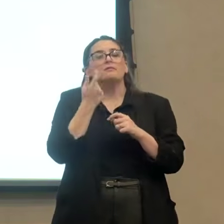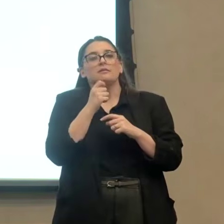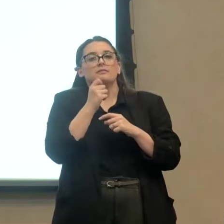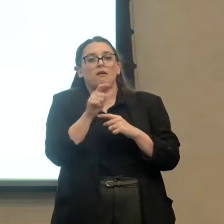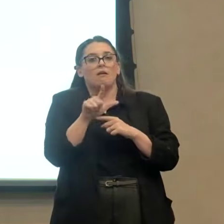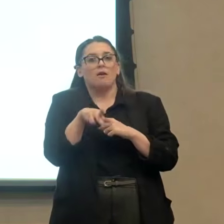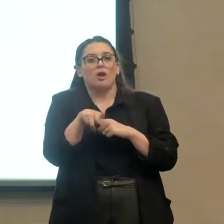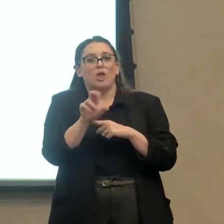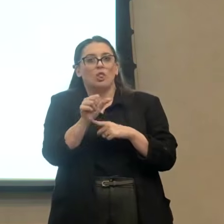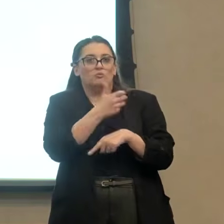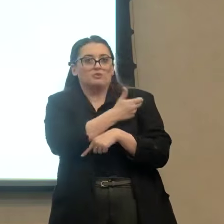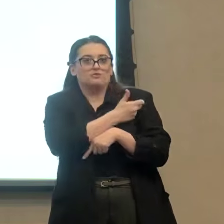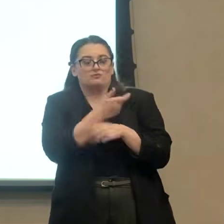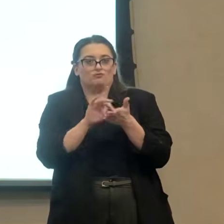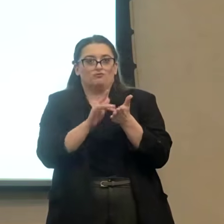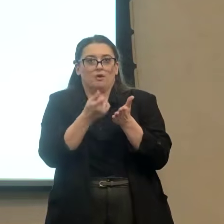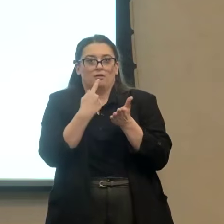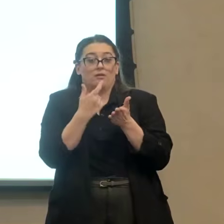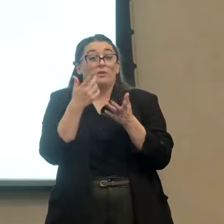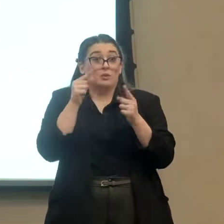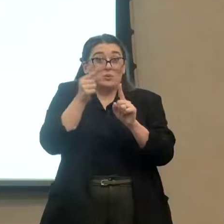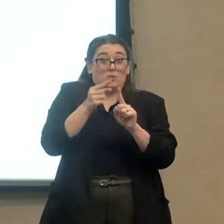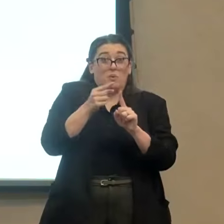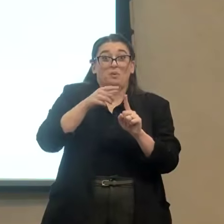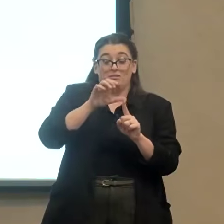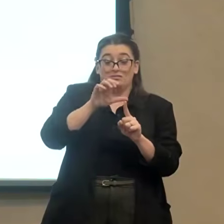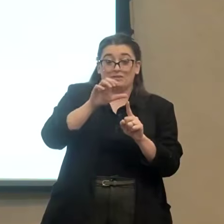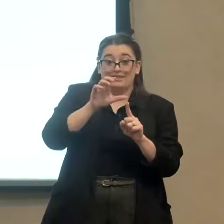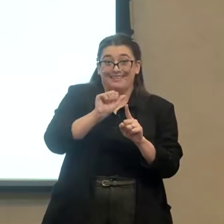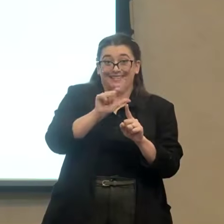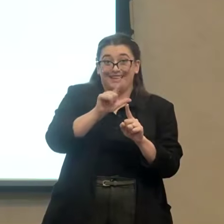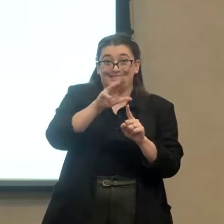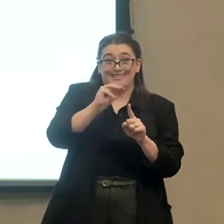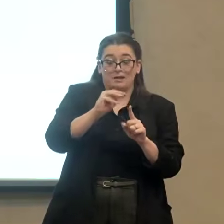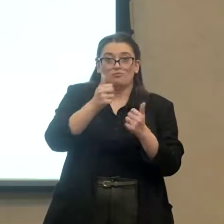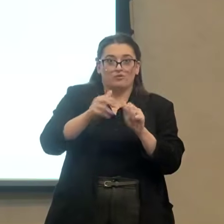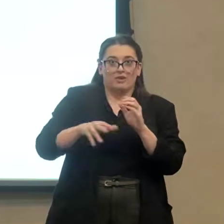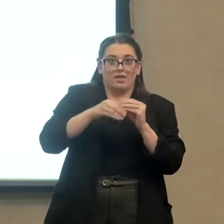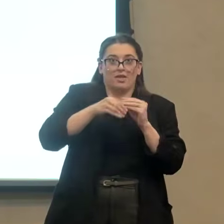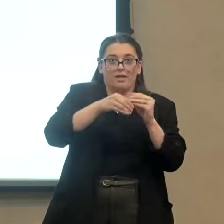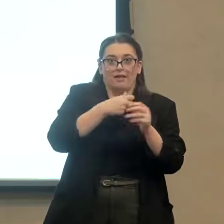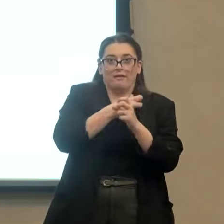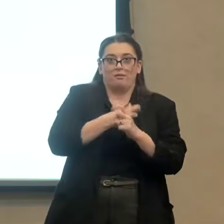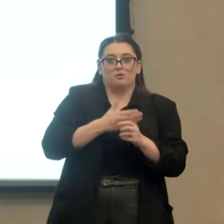to help put calcium in the bones. Methotrexate is a very useful lupus patient